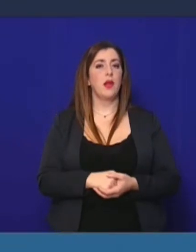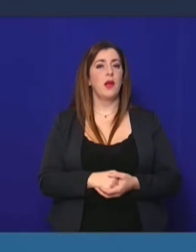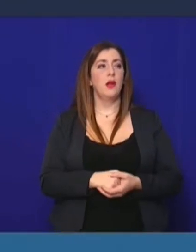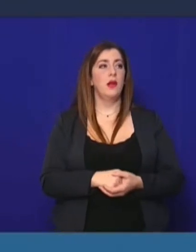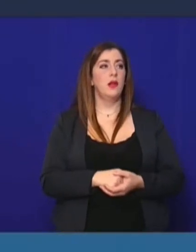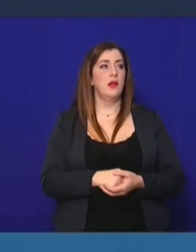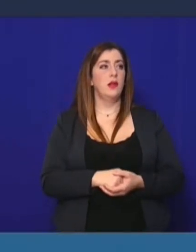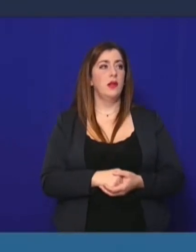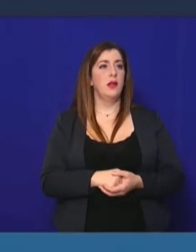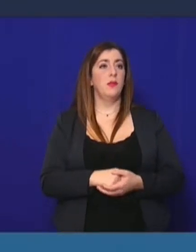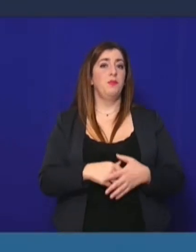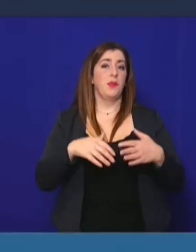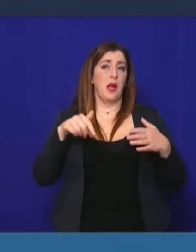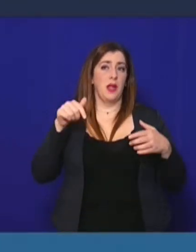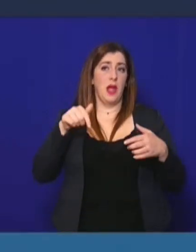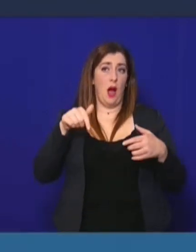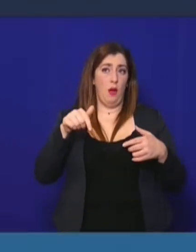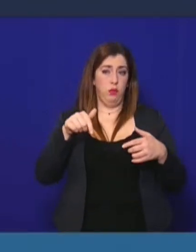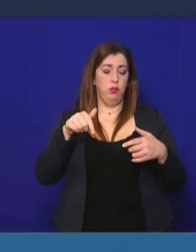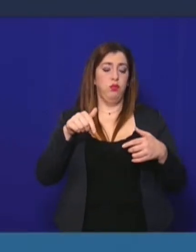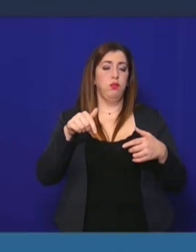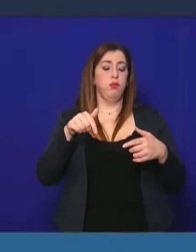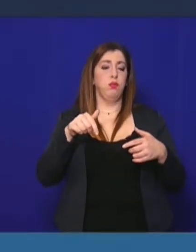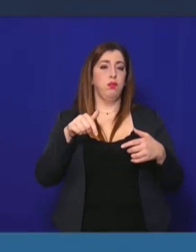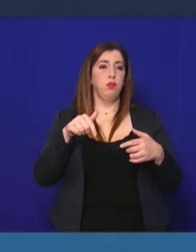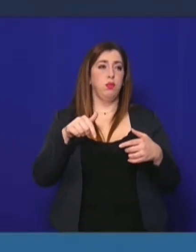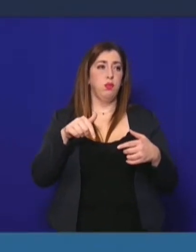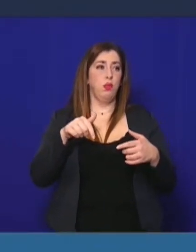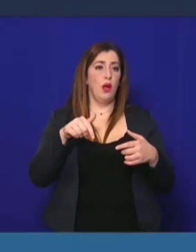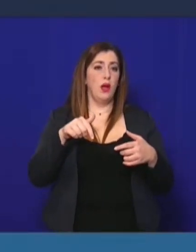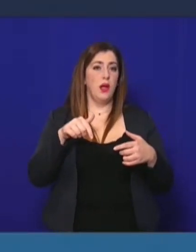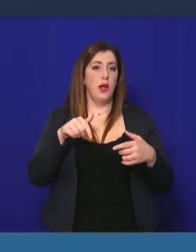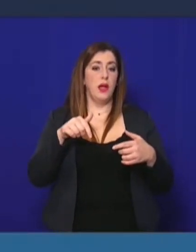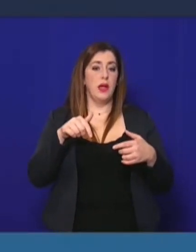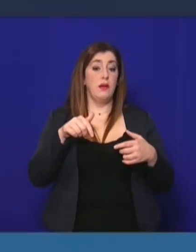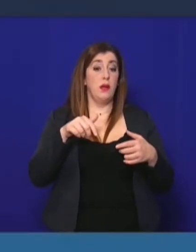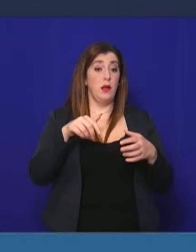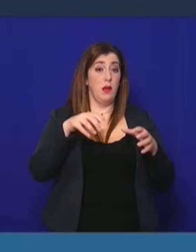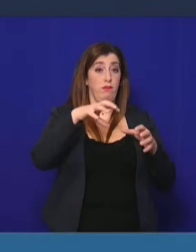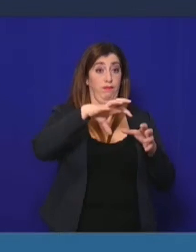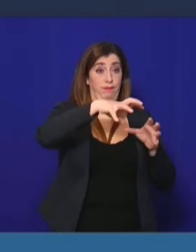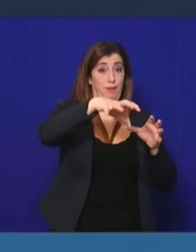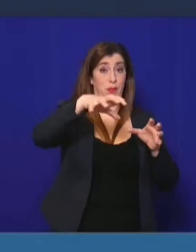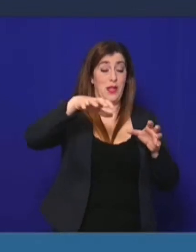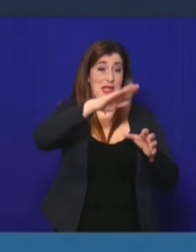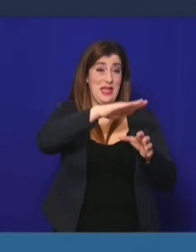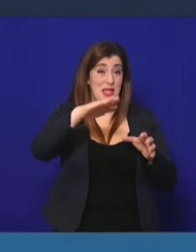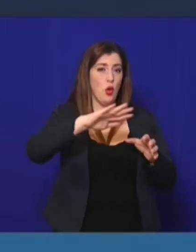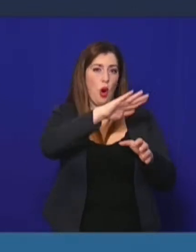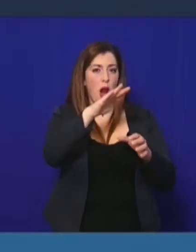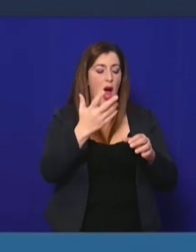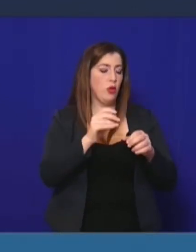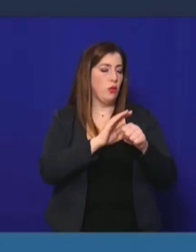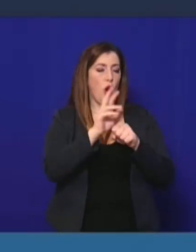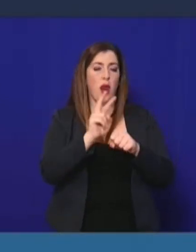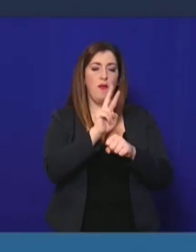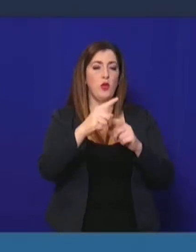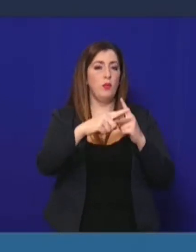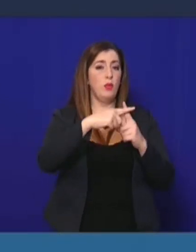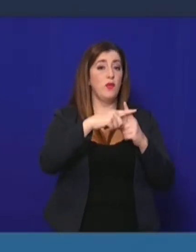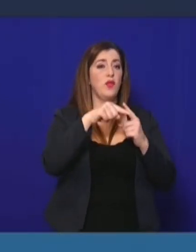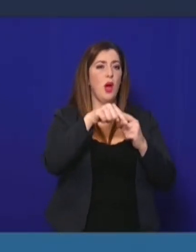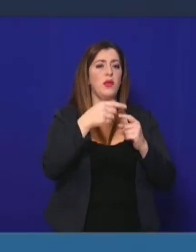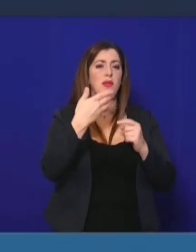kwalinkwa każ pożittiv ieħor ikunu dejjem huma qegħdin f'iżolazzjoni fuq kwarantina u dawk in-nies kollha li jkollhom kuntatt